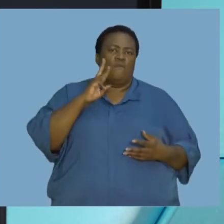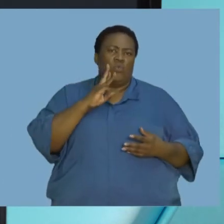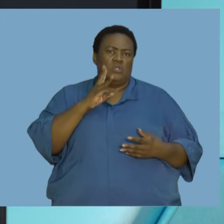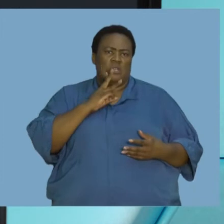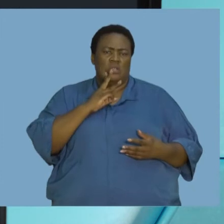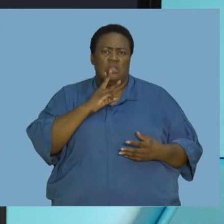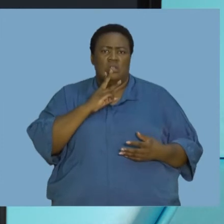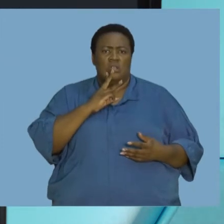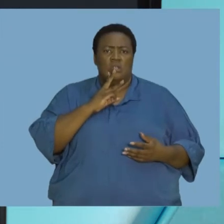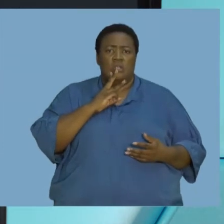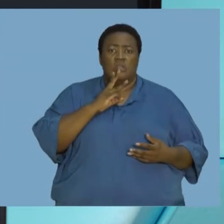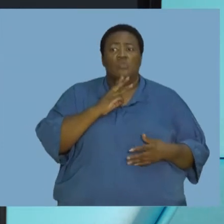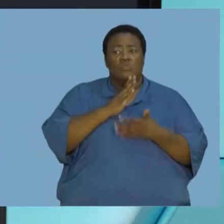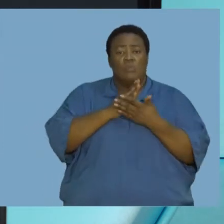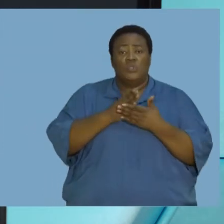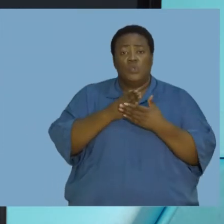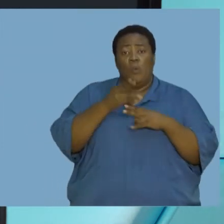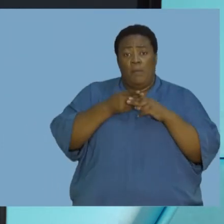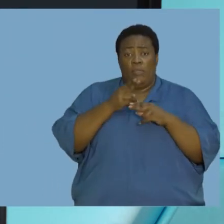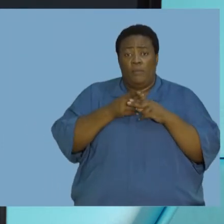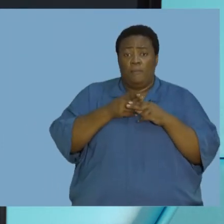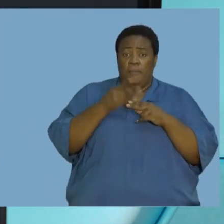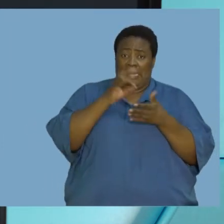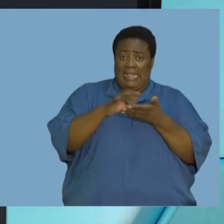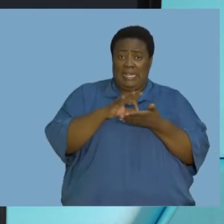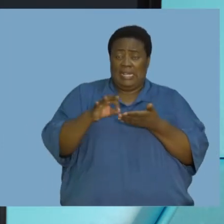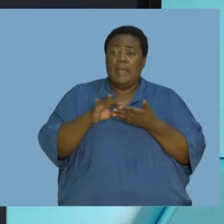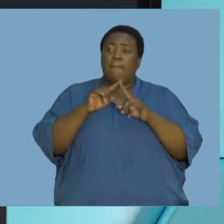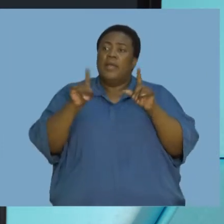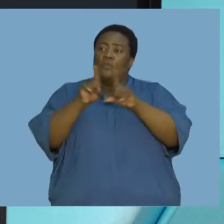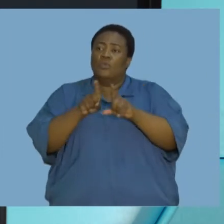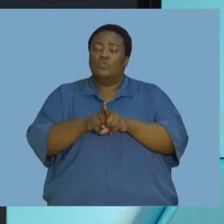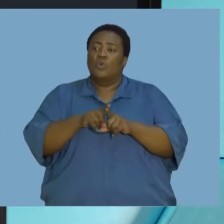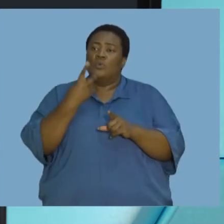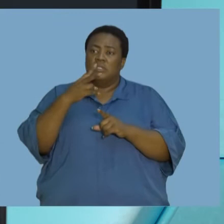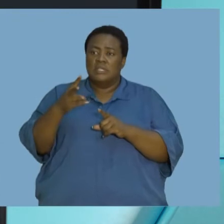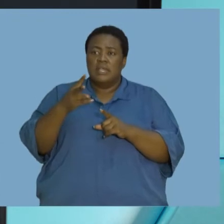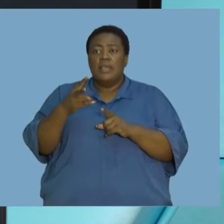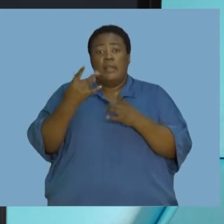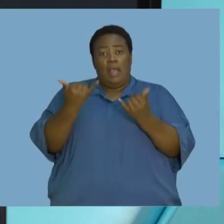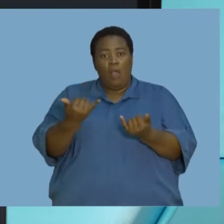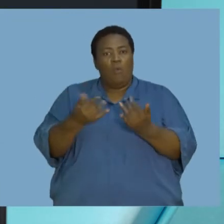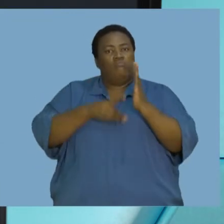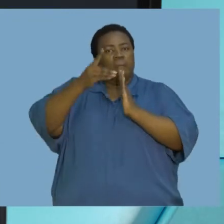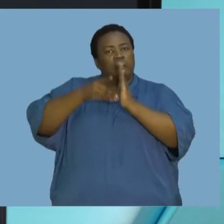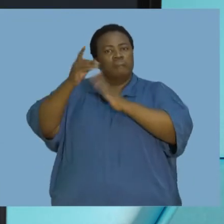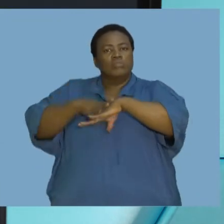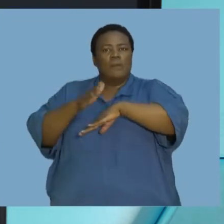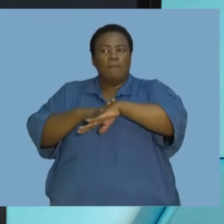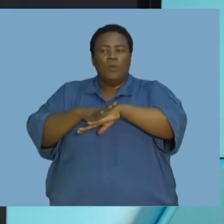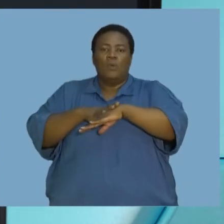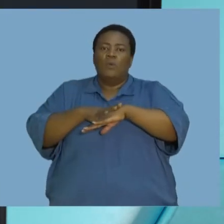ensure that the bathrooms are clean. However, we've also got much more developed and more modern